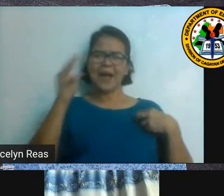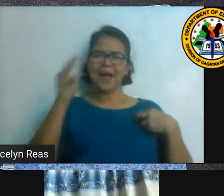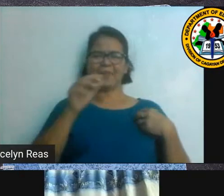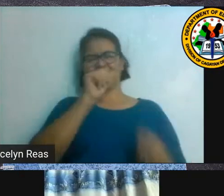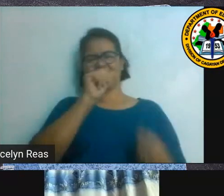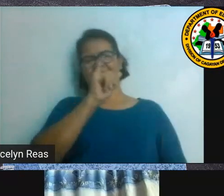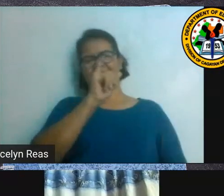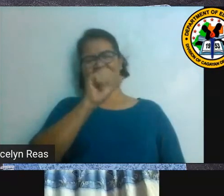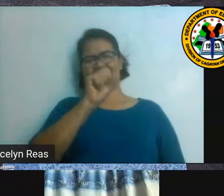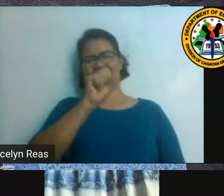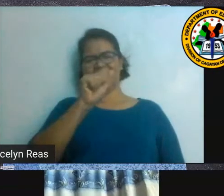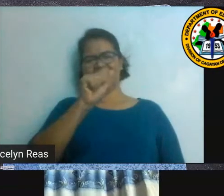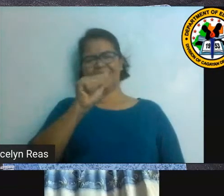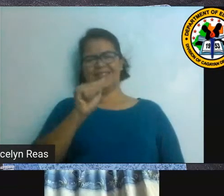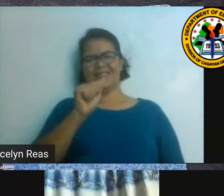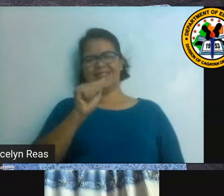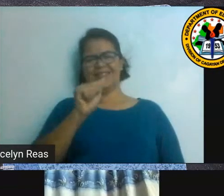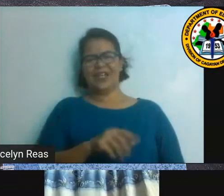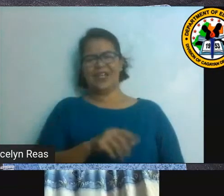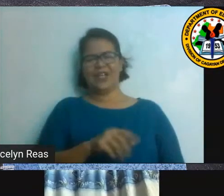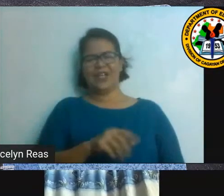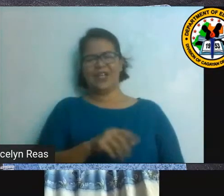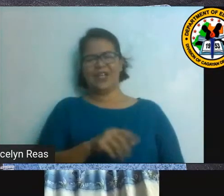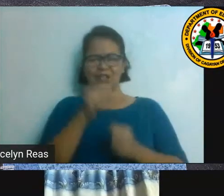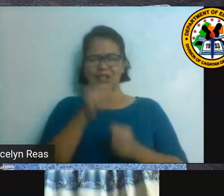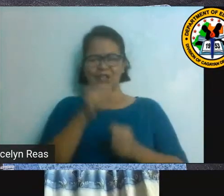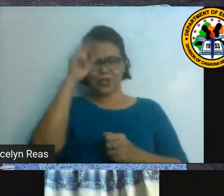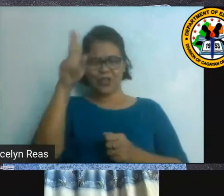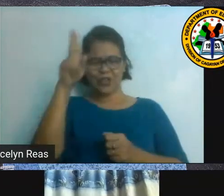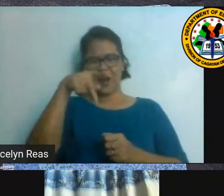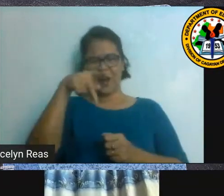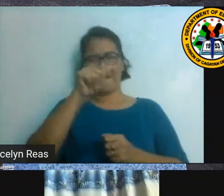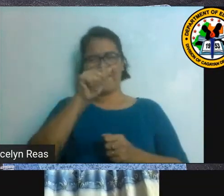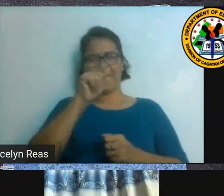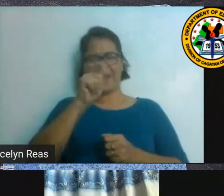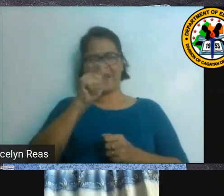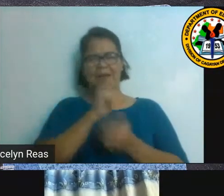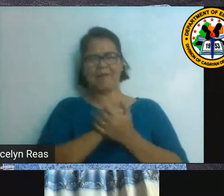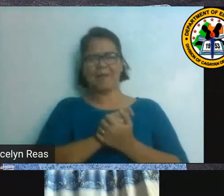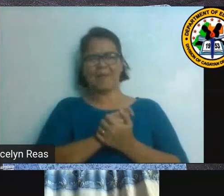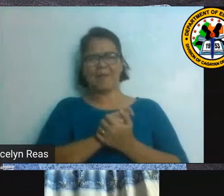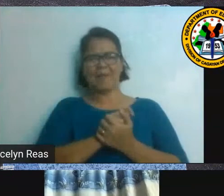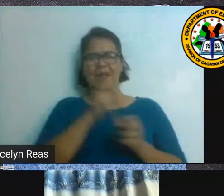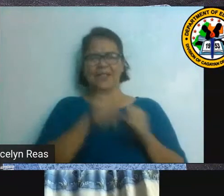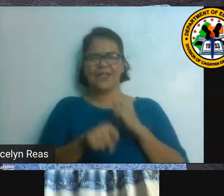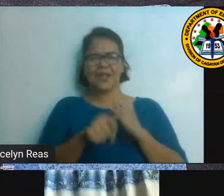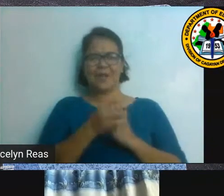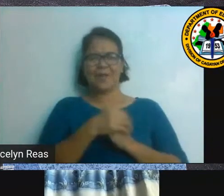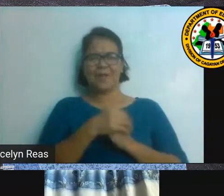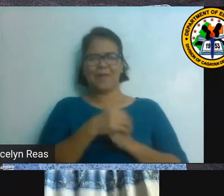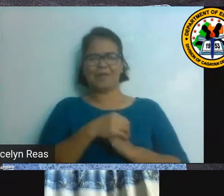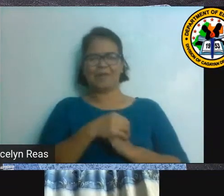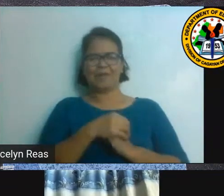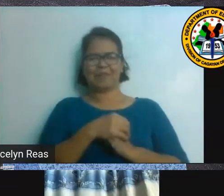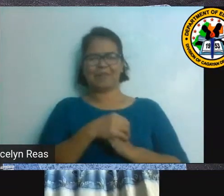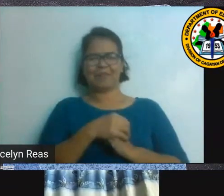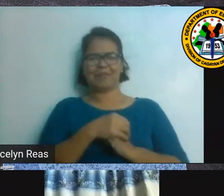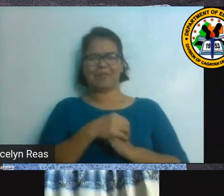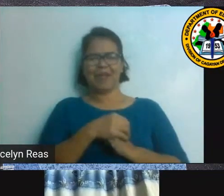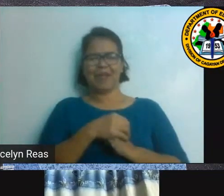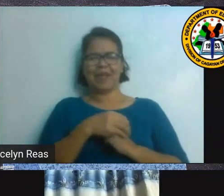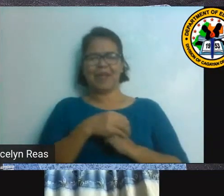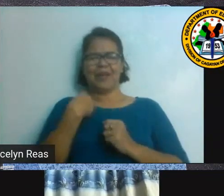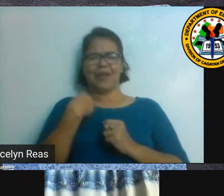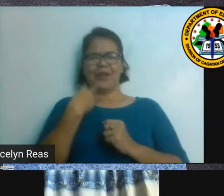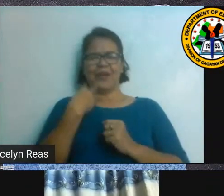Sir Pat. Okay. So, kami po ang bumubuo. Actually, meron pa si Sir